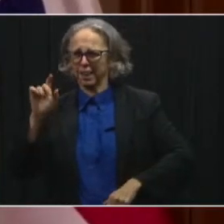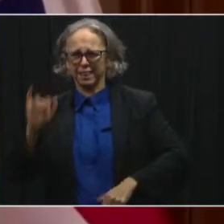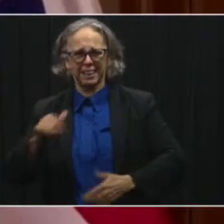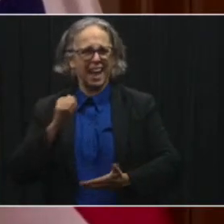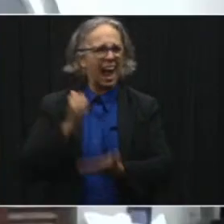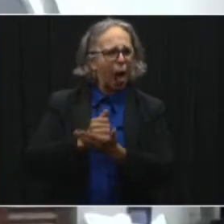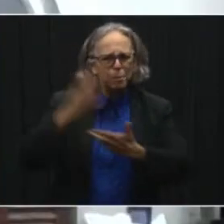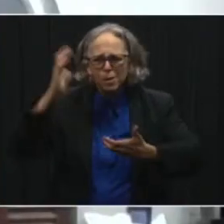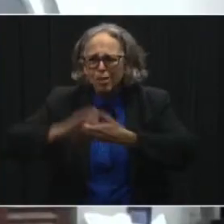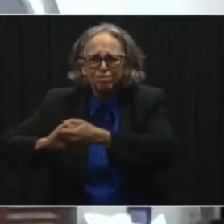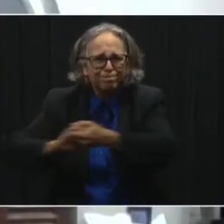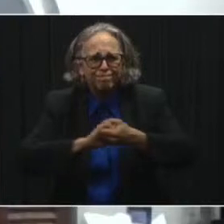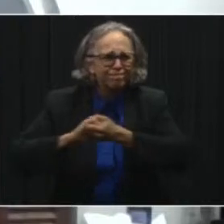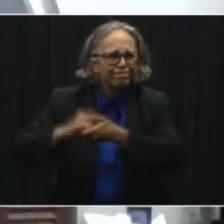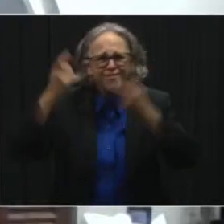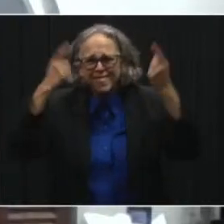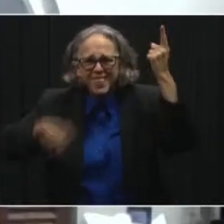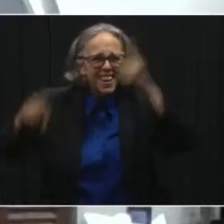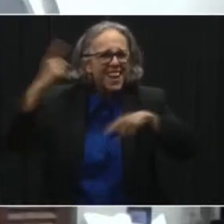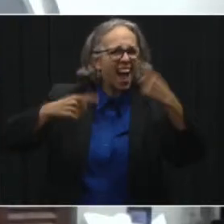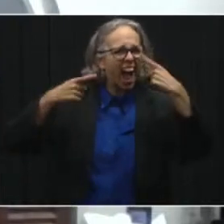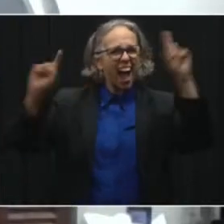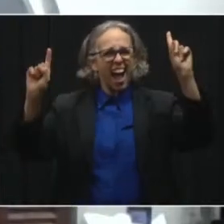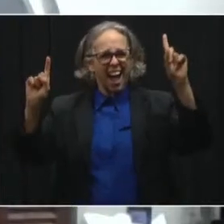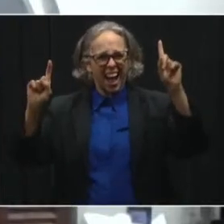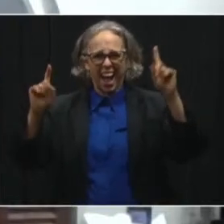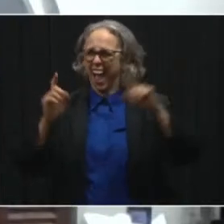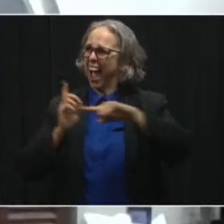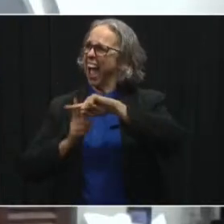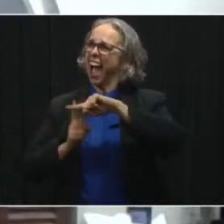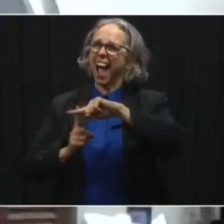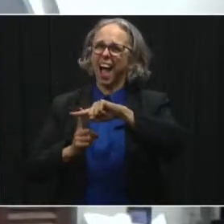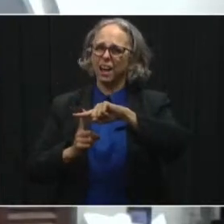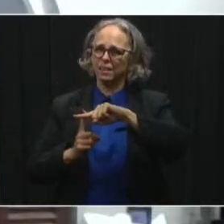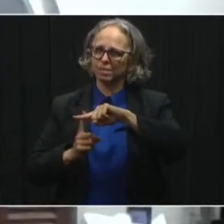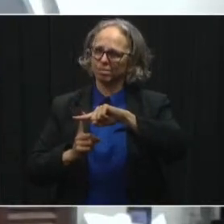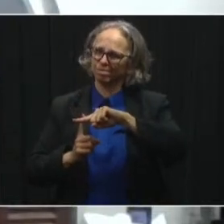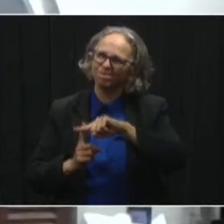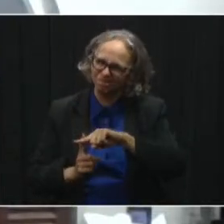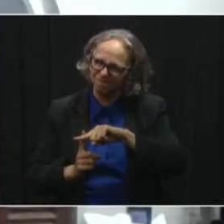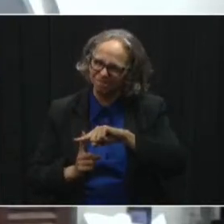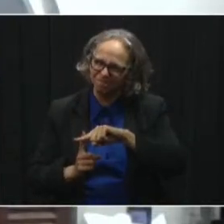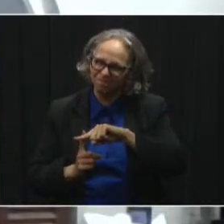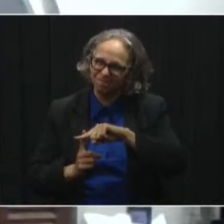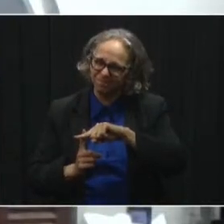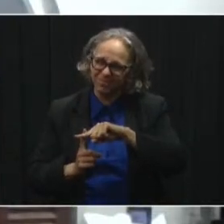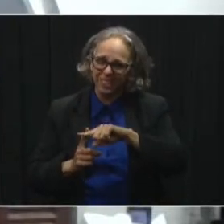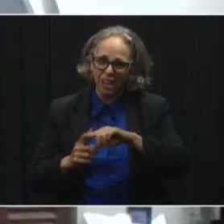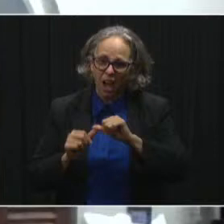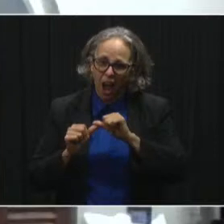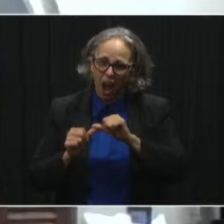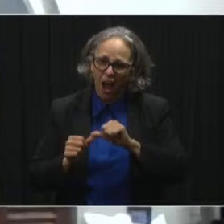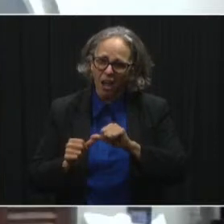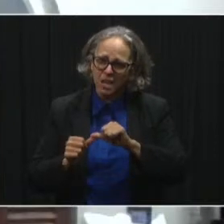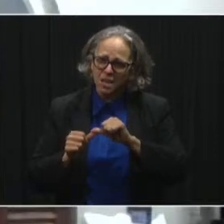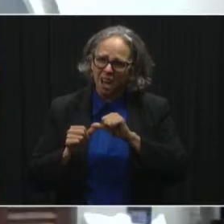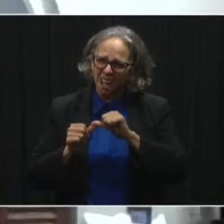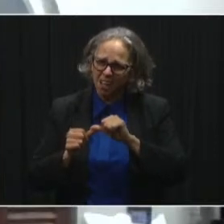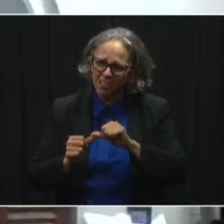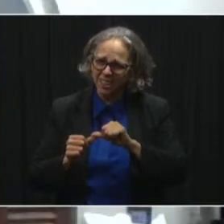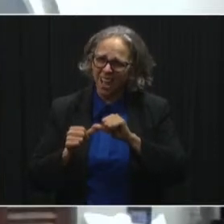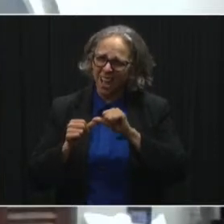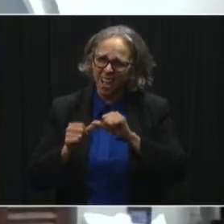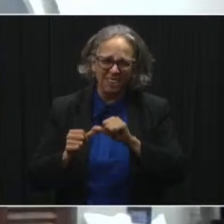working together. But it's important to remember that it's just not sustainable in the long term. People are wearing